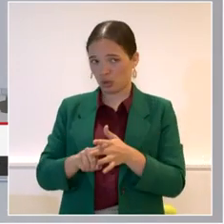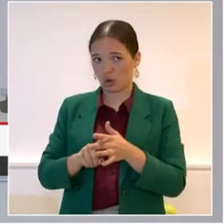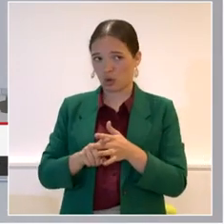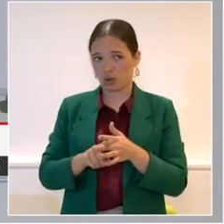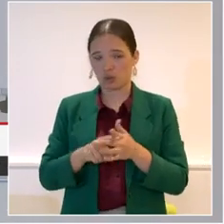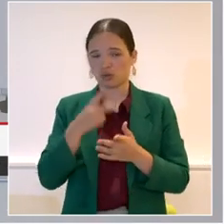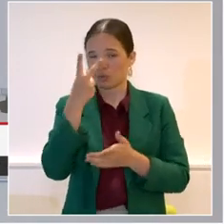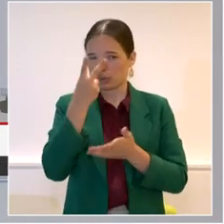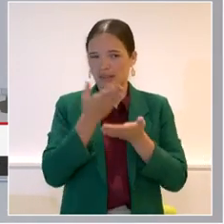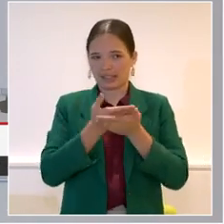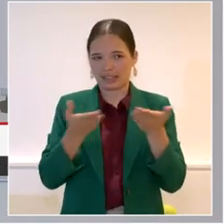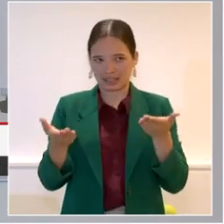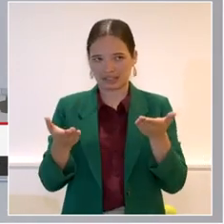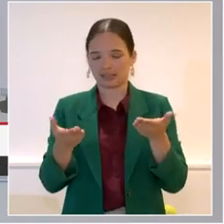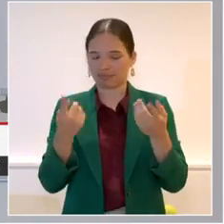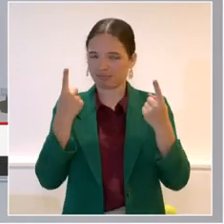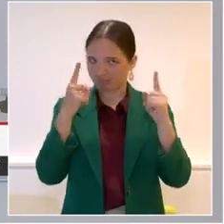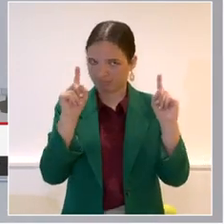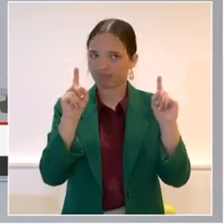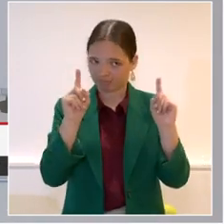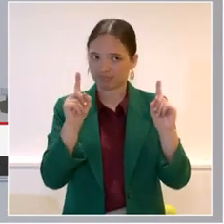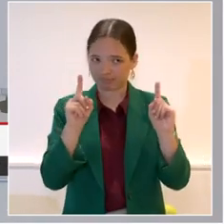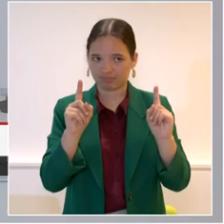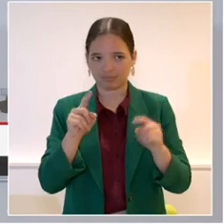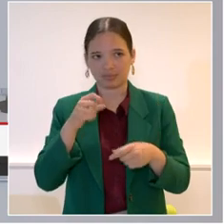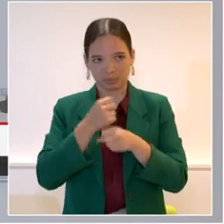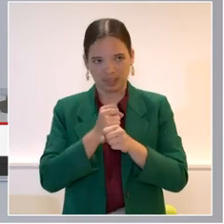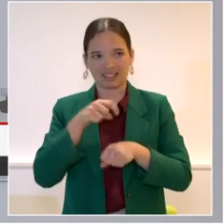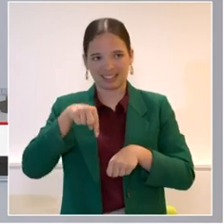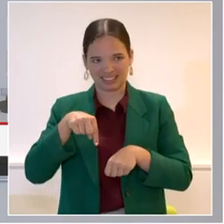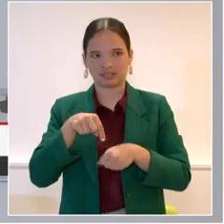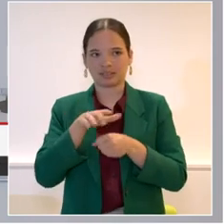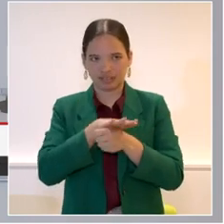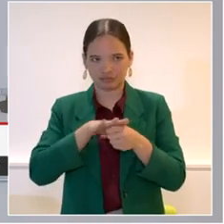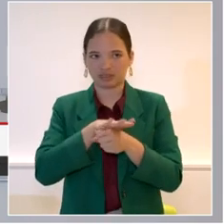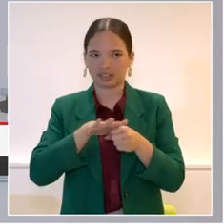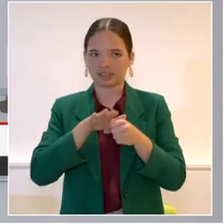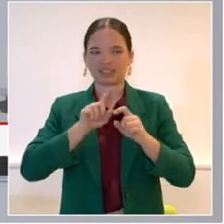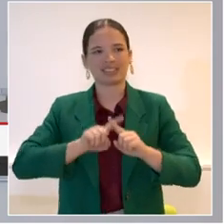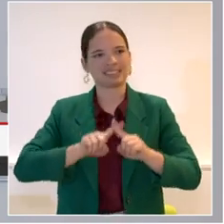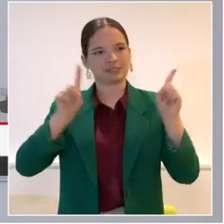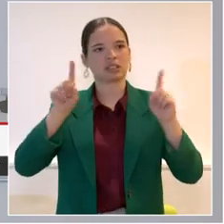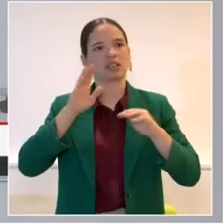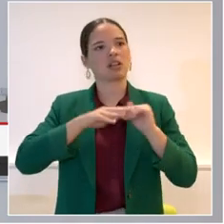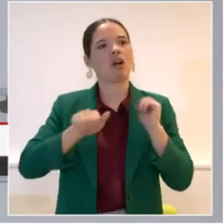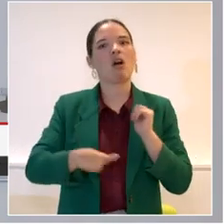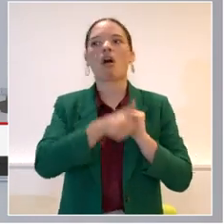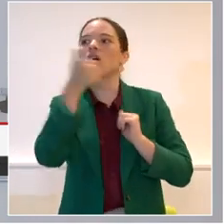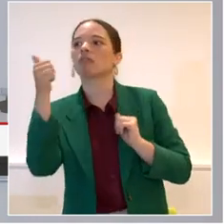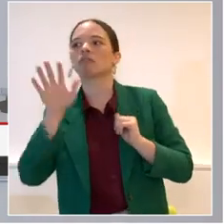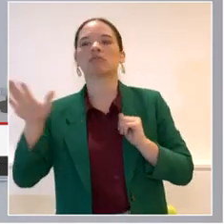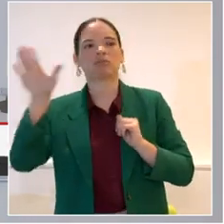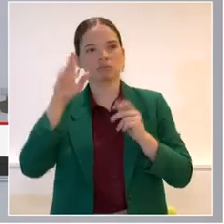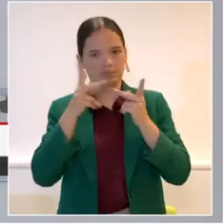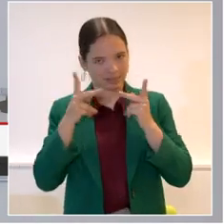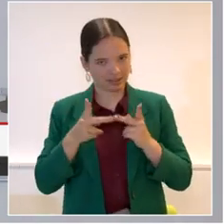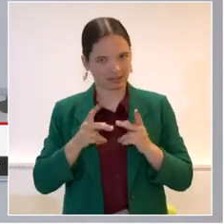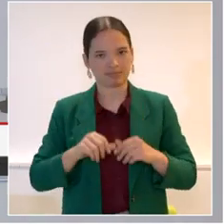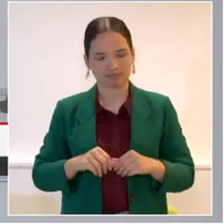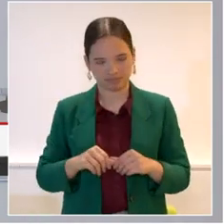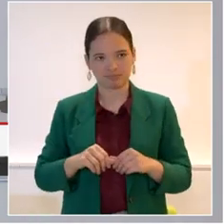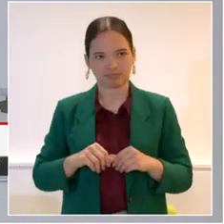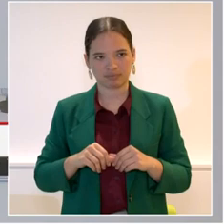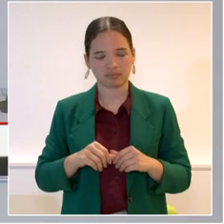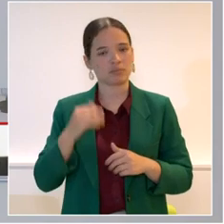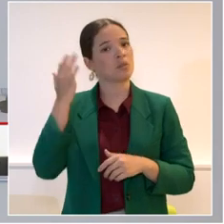here, they make our jurisdiction different than a lot of places. And they come from our willingness to